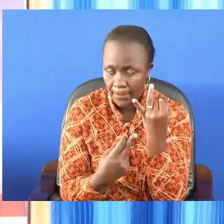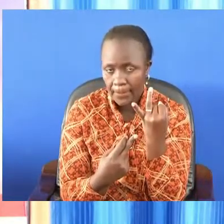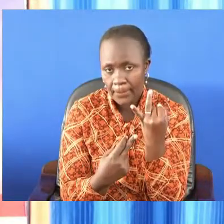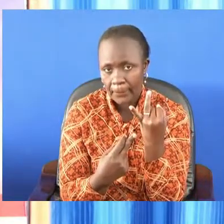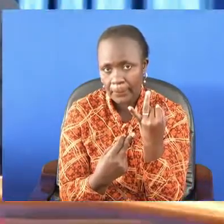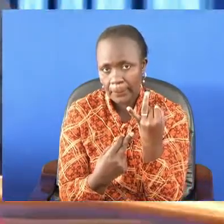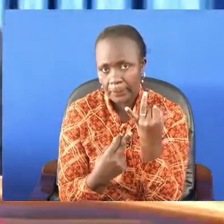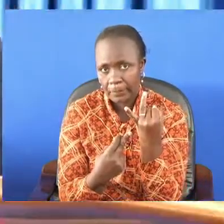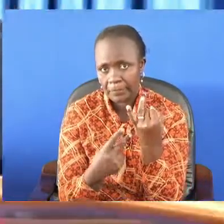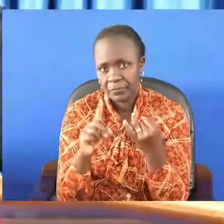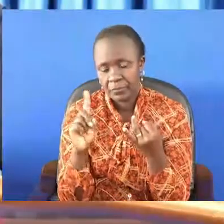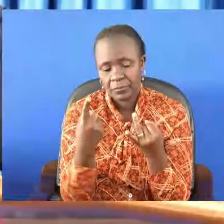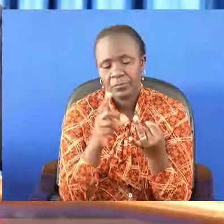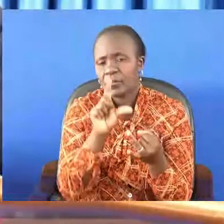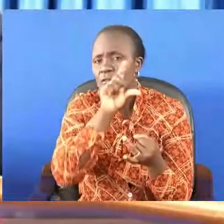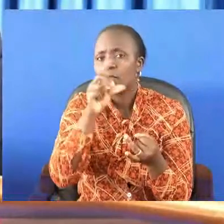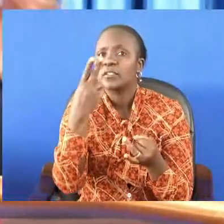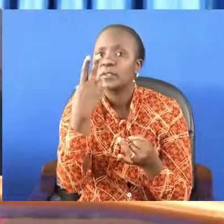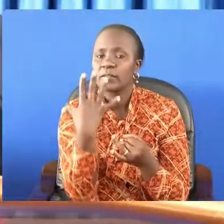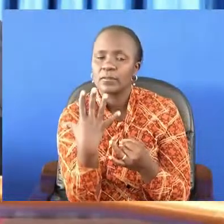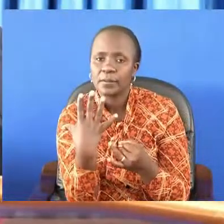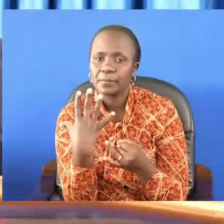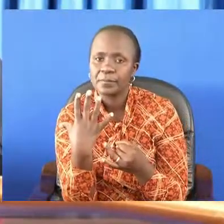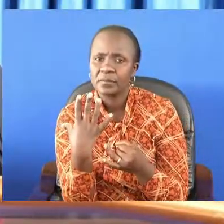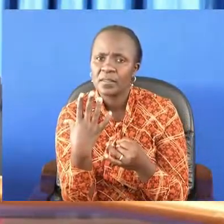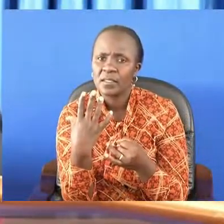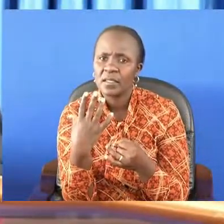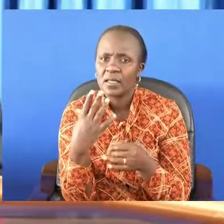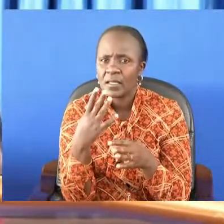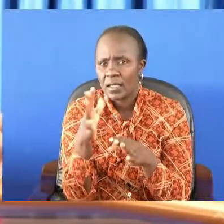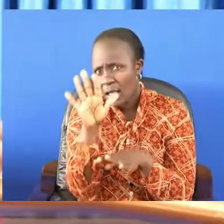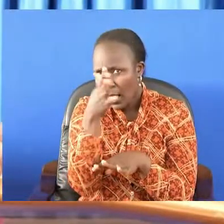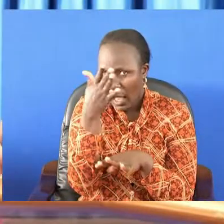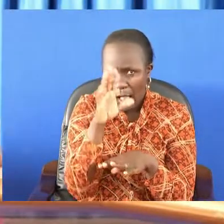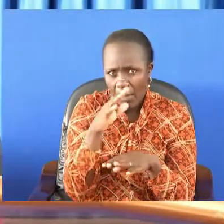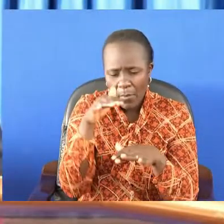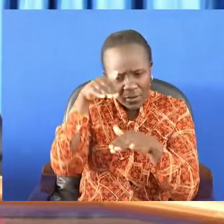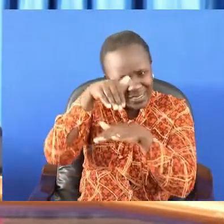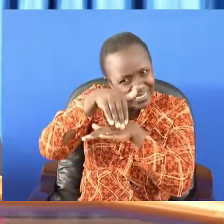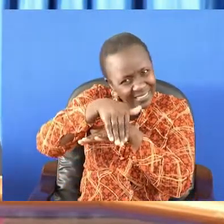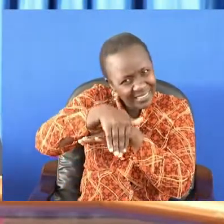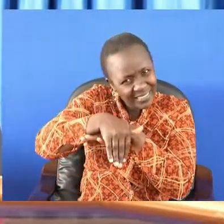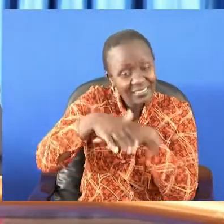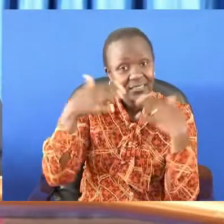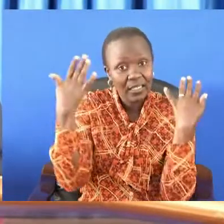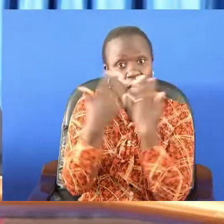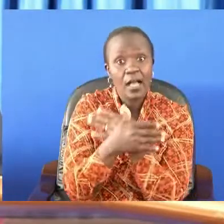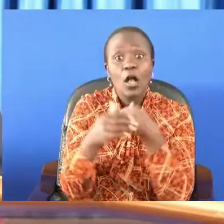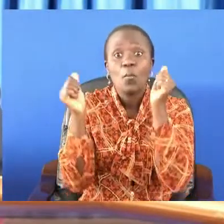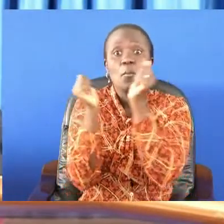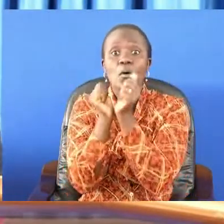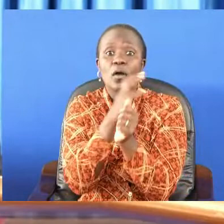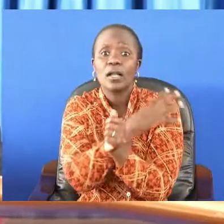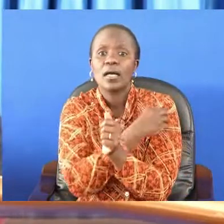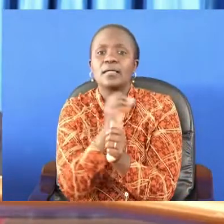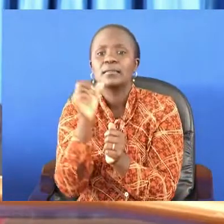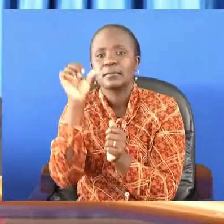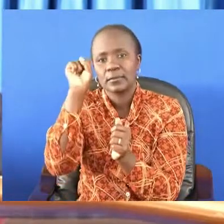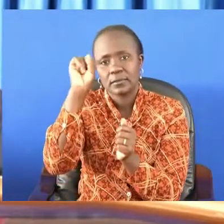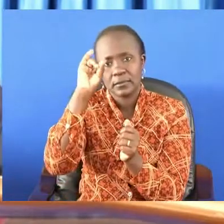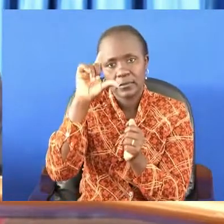third point. Verse 25 says, "About midnight, Paul and Silas were